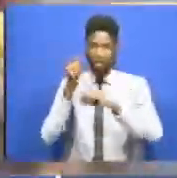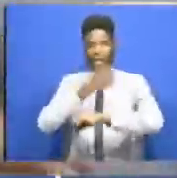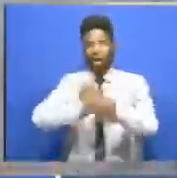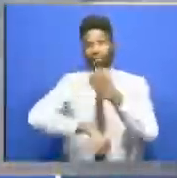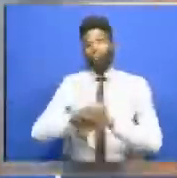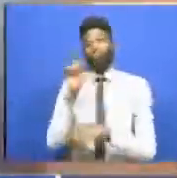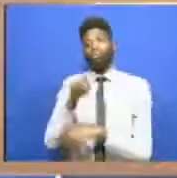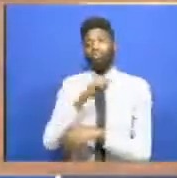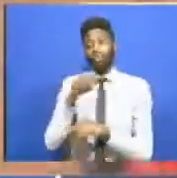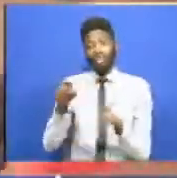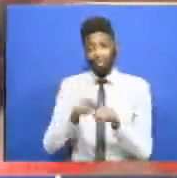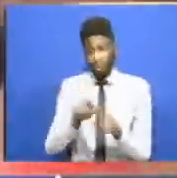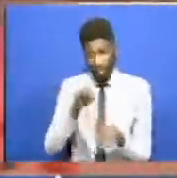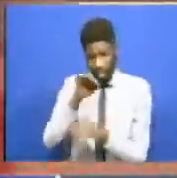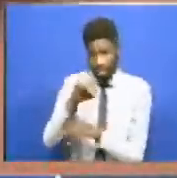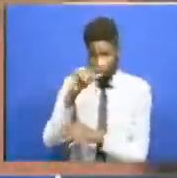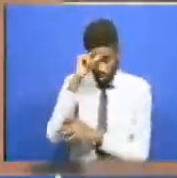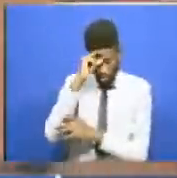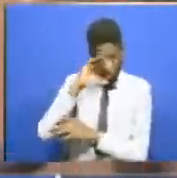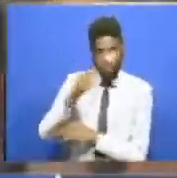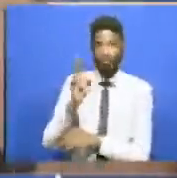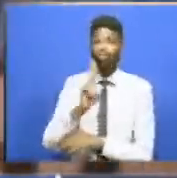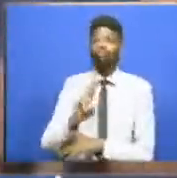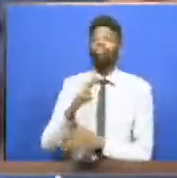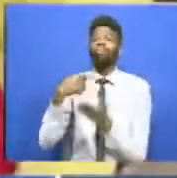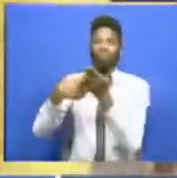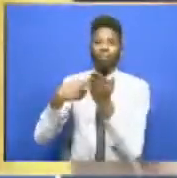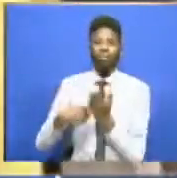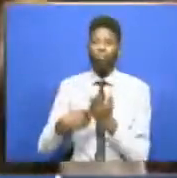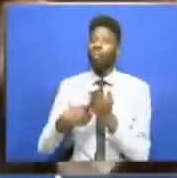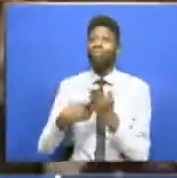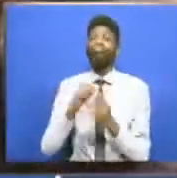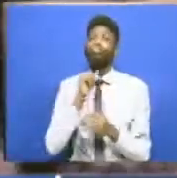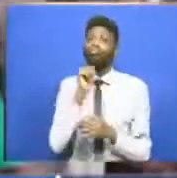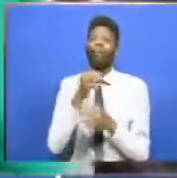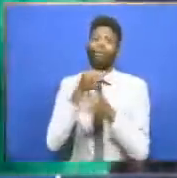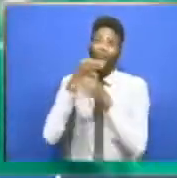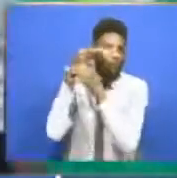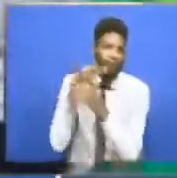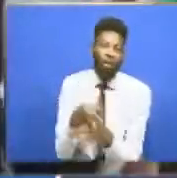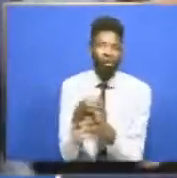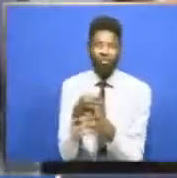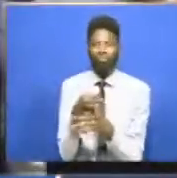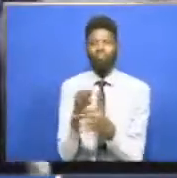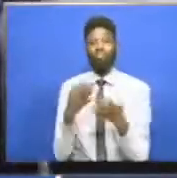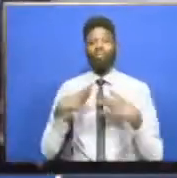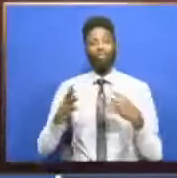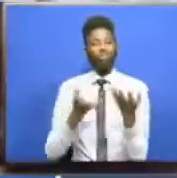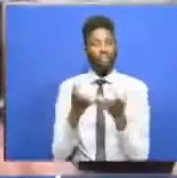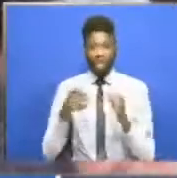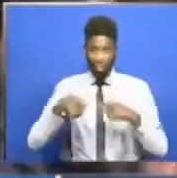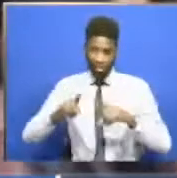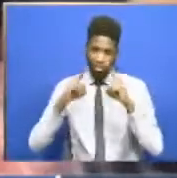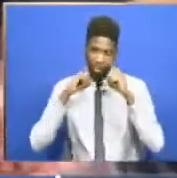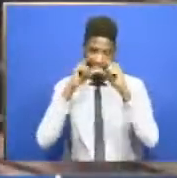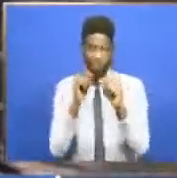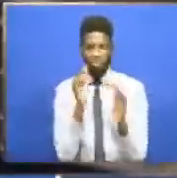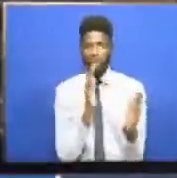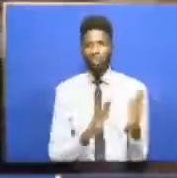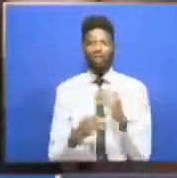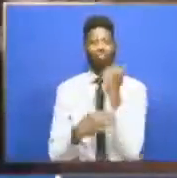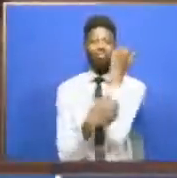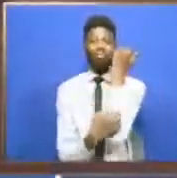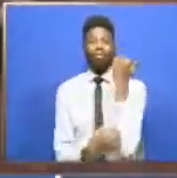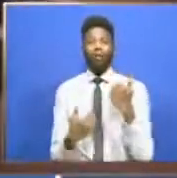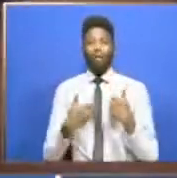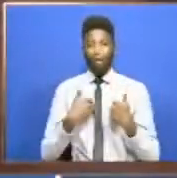county government to use dialogue as opposed to force when dealing with traders. They observed that there was poor planning within markets